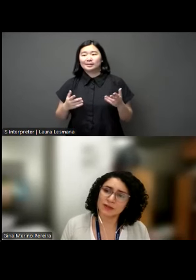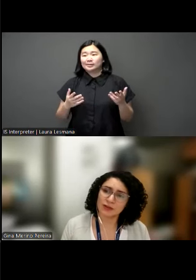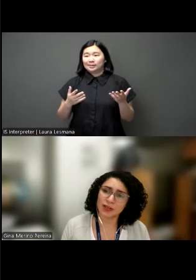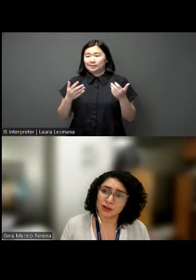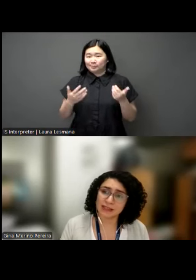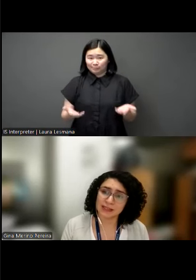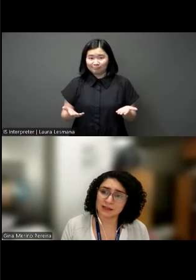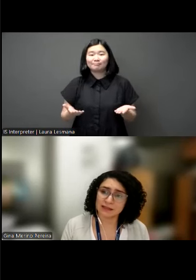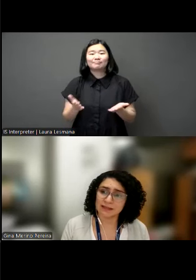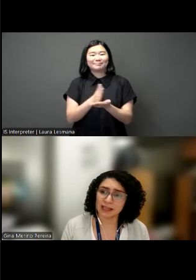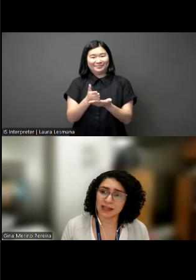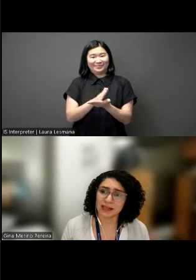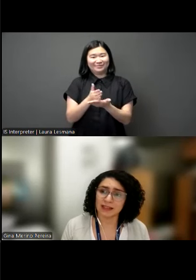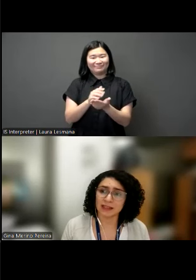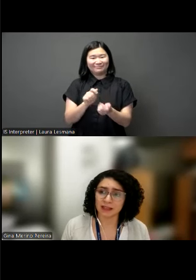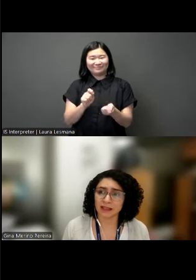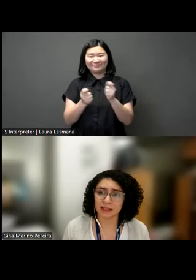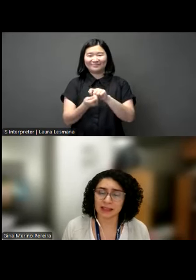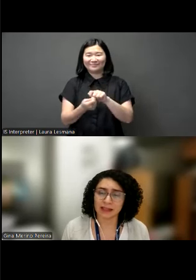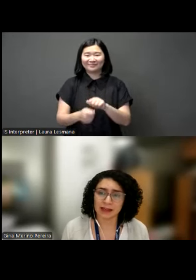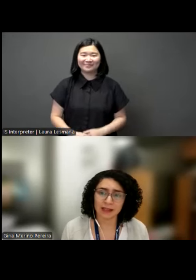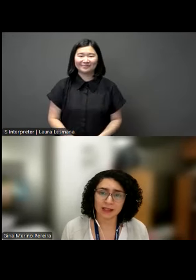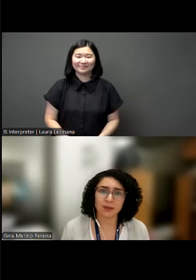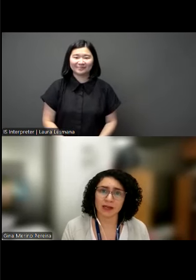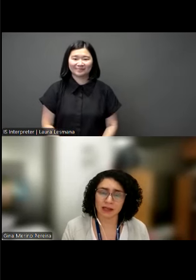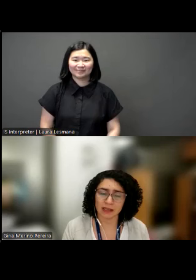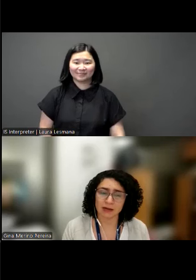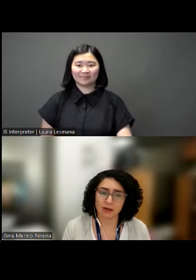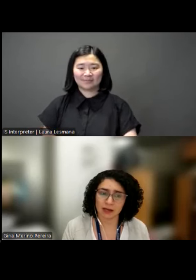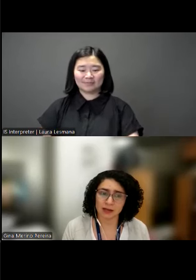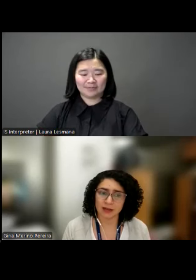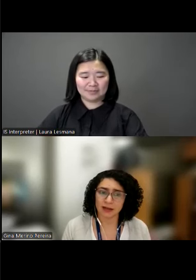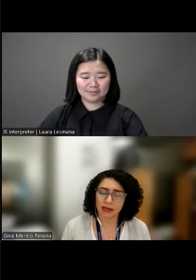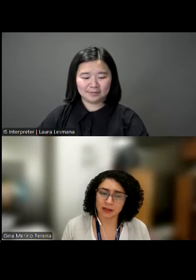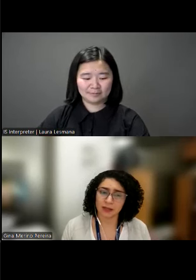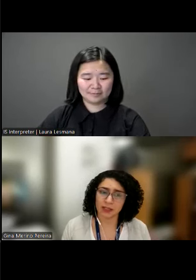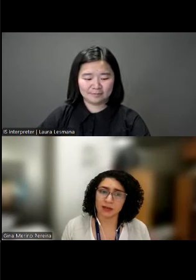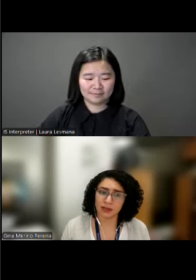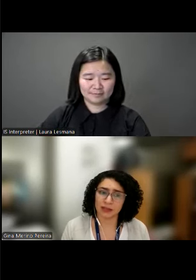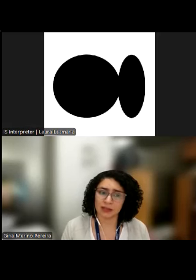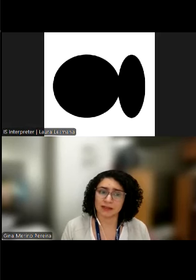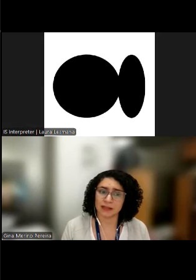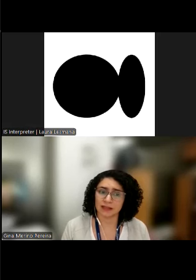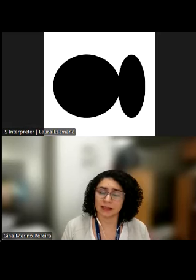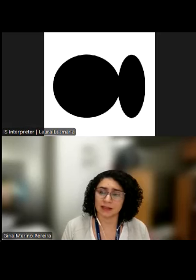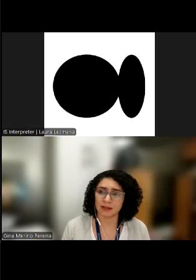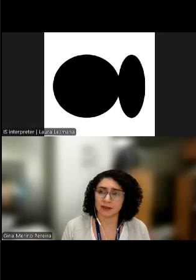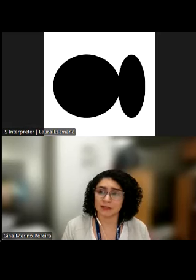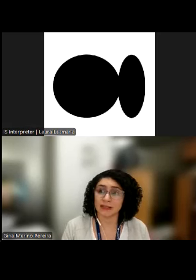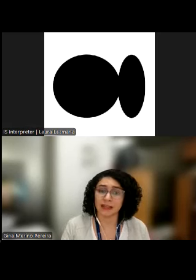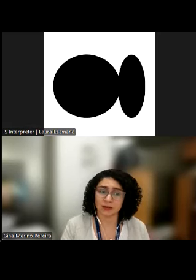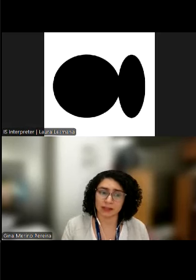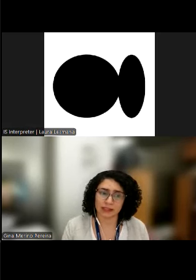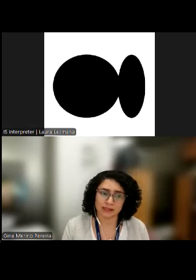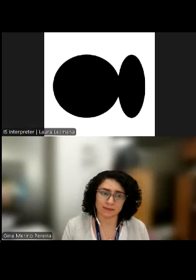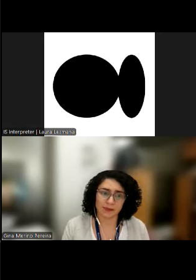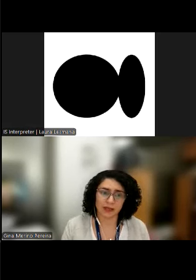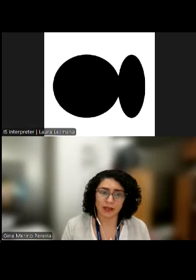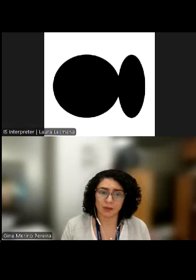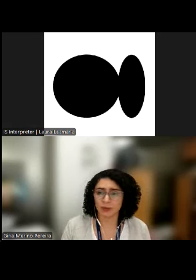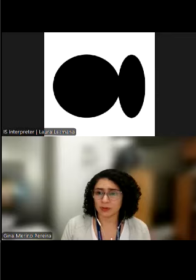HIV. Now, although there's no correlation, we will be working with this. And those that are not accepting this, we will design